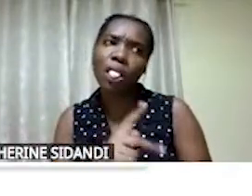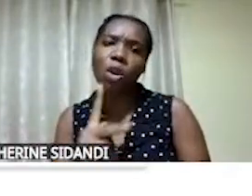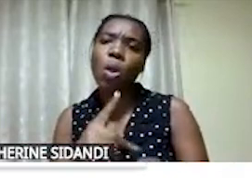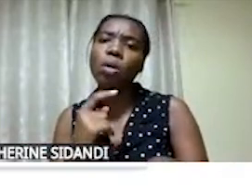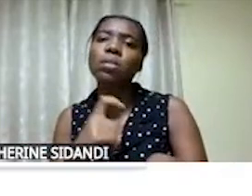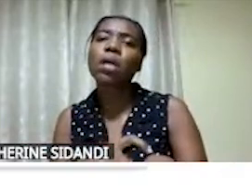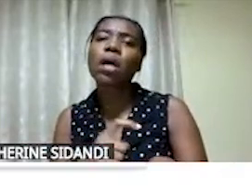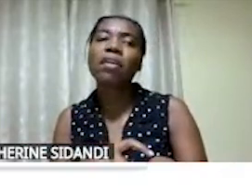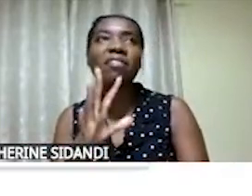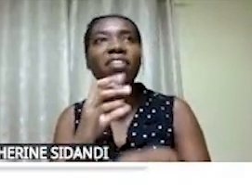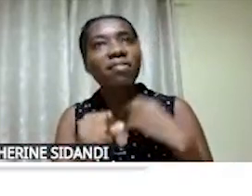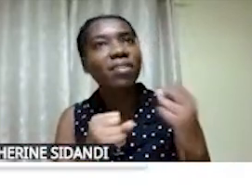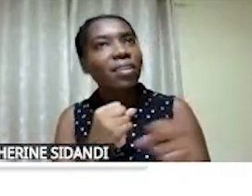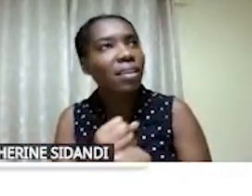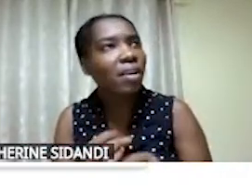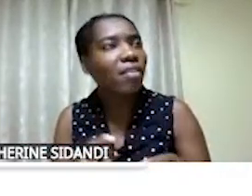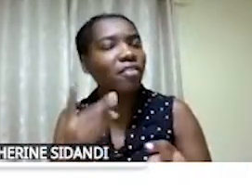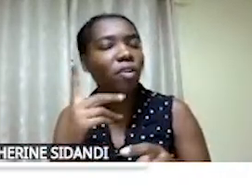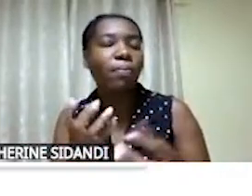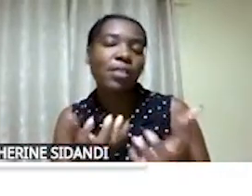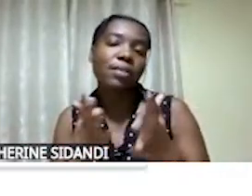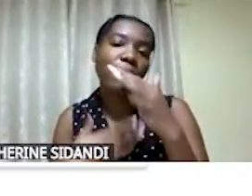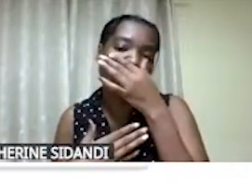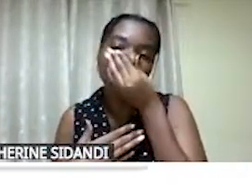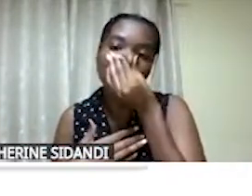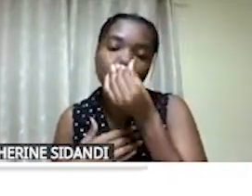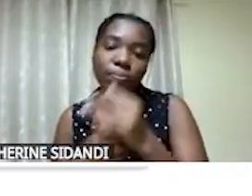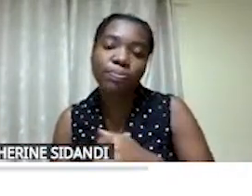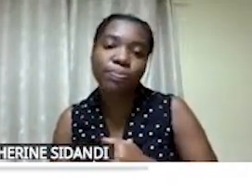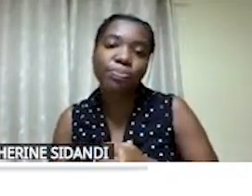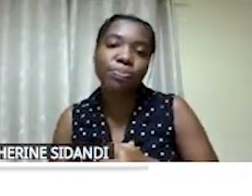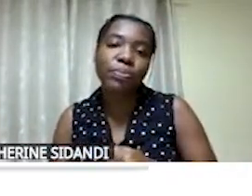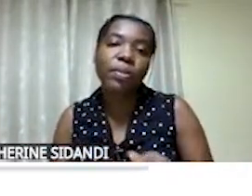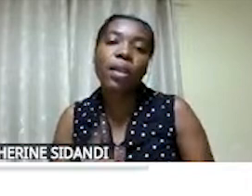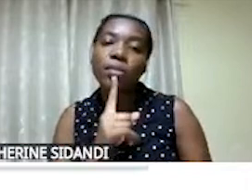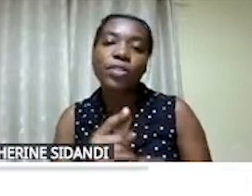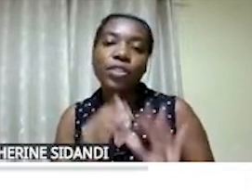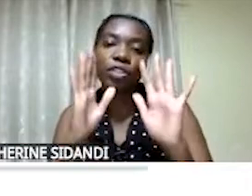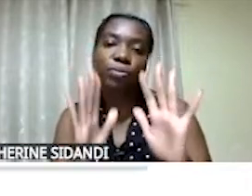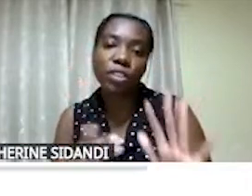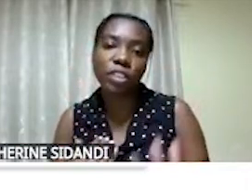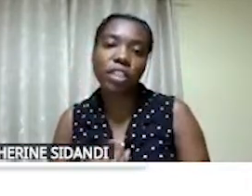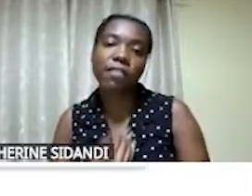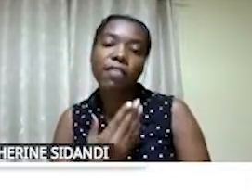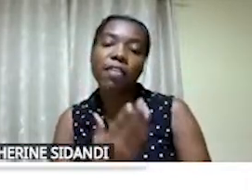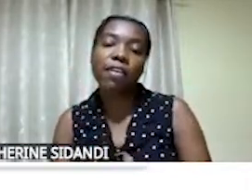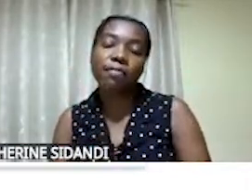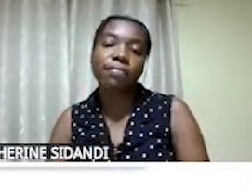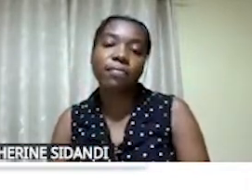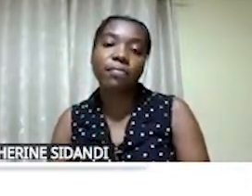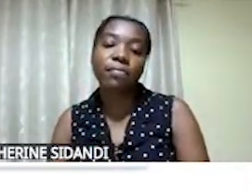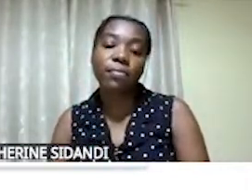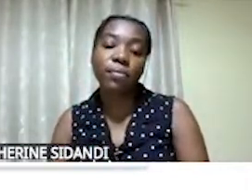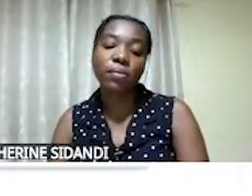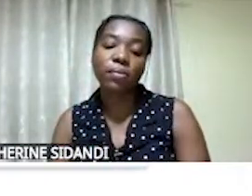5-year strategy for my business. Yeah, so very, very important to want to